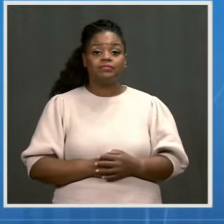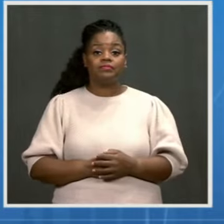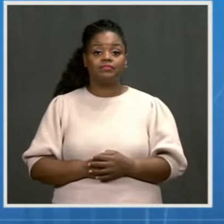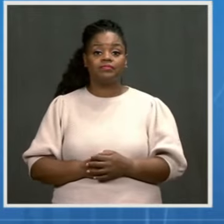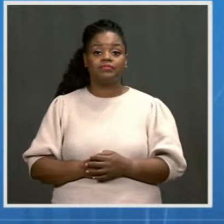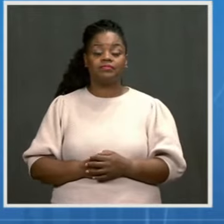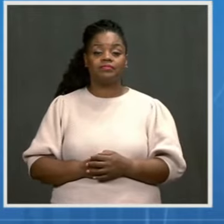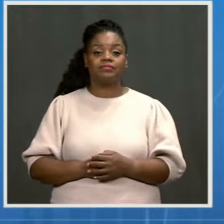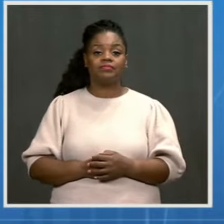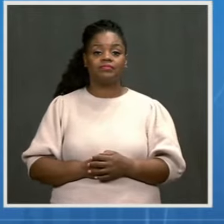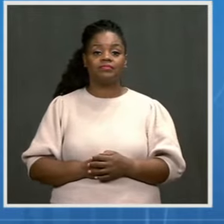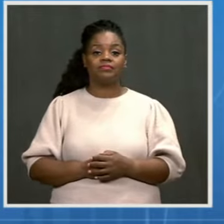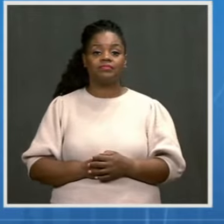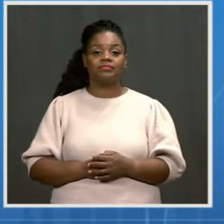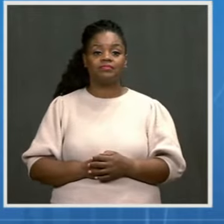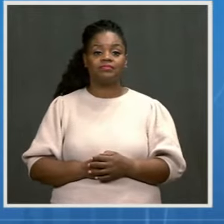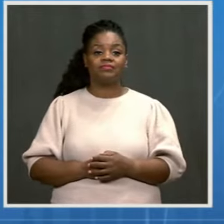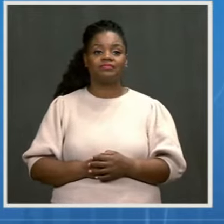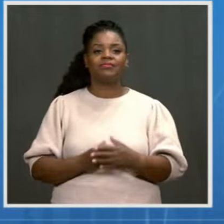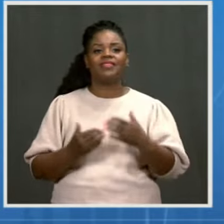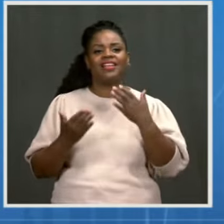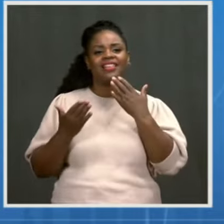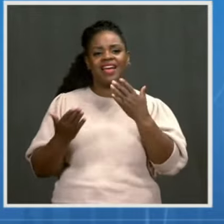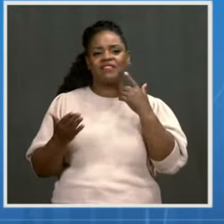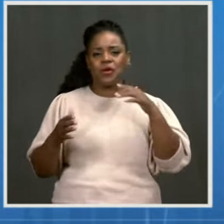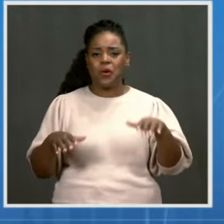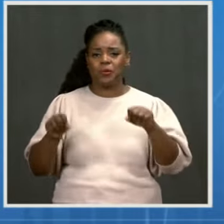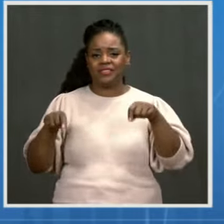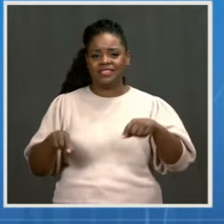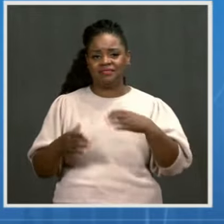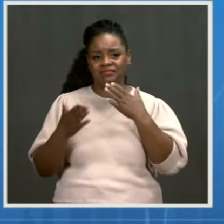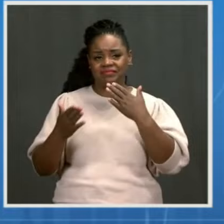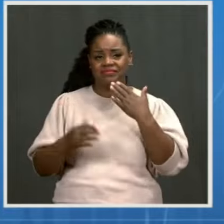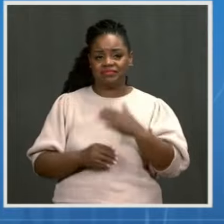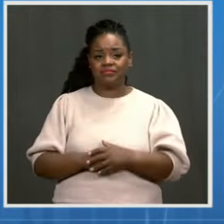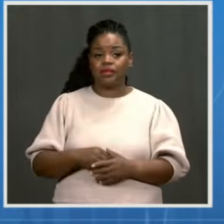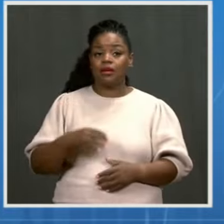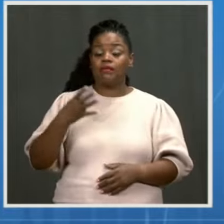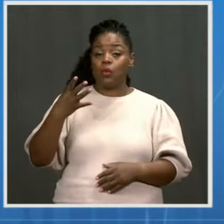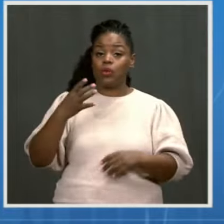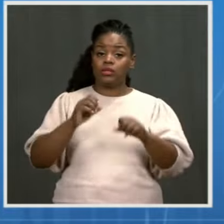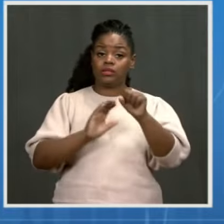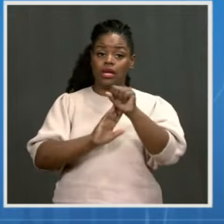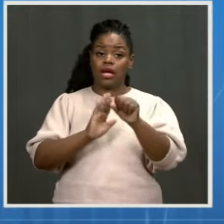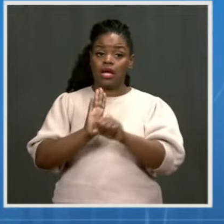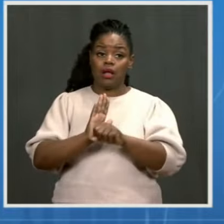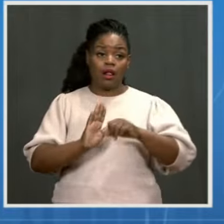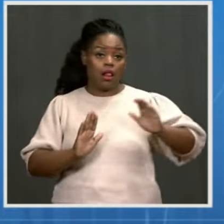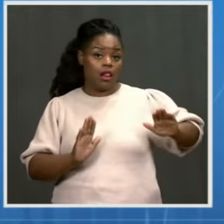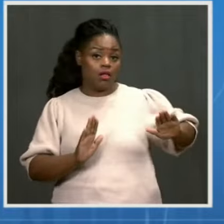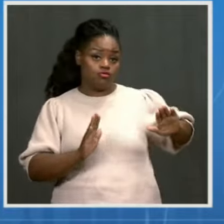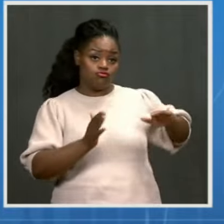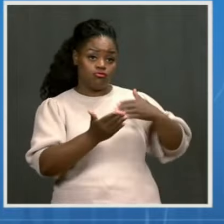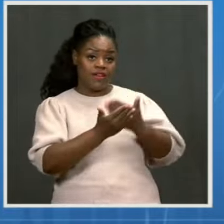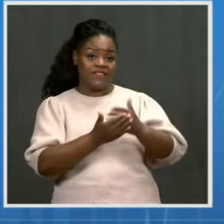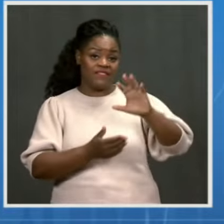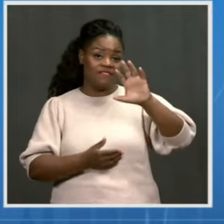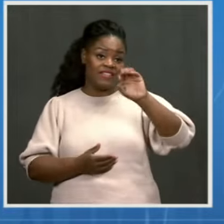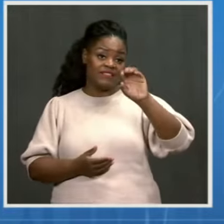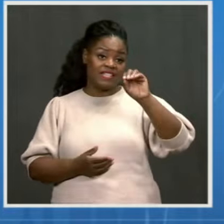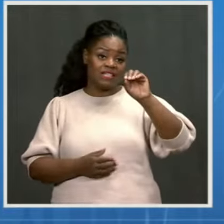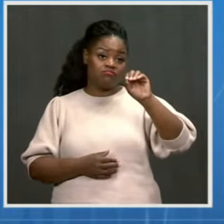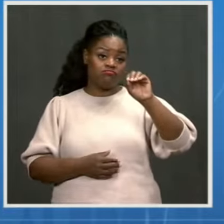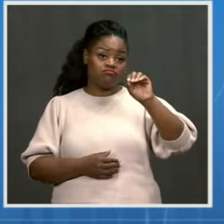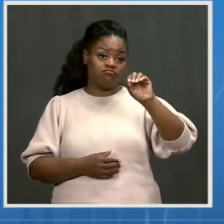Thanks for doing this. For those 4 states that haven't even reached 50% of their adult population